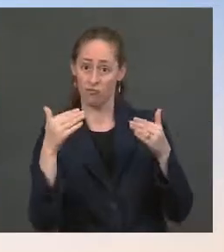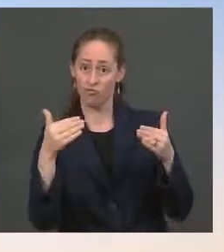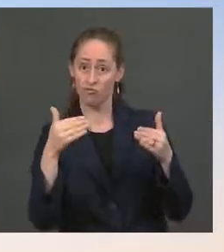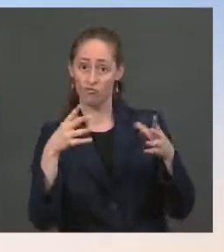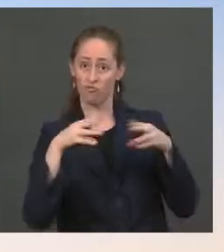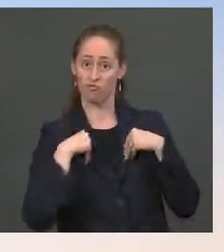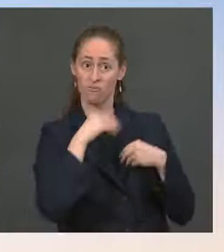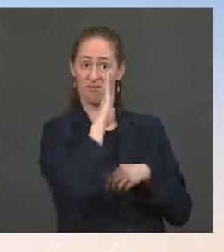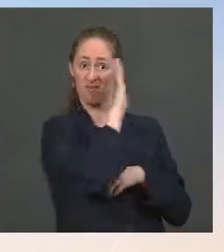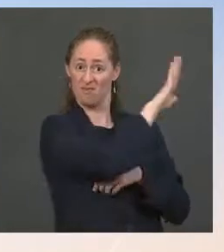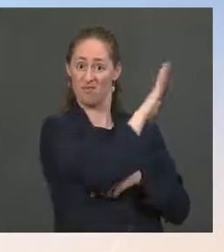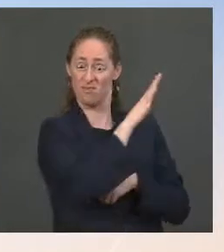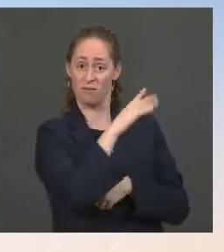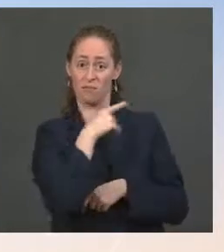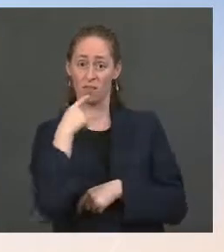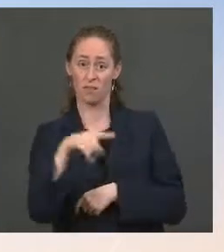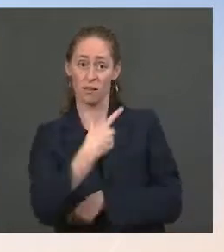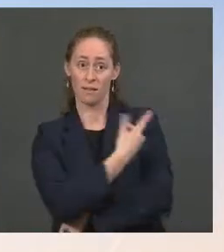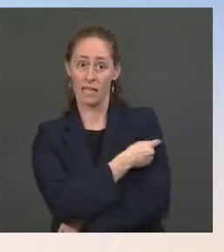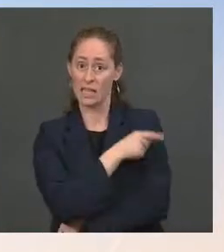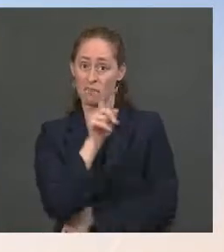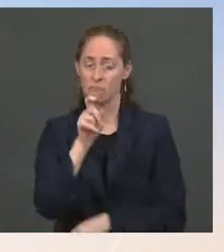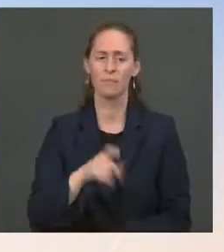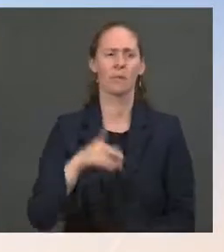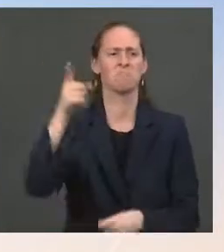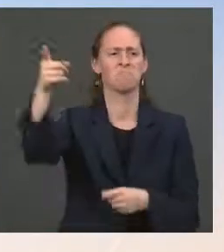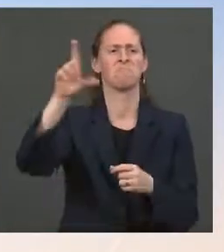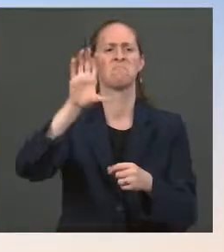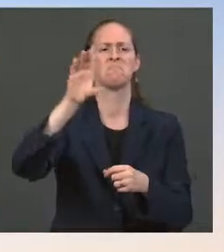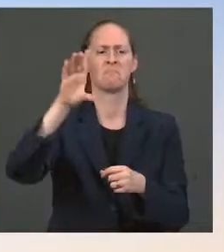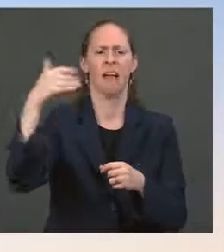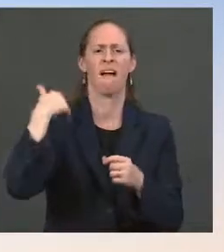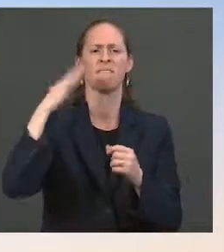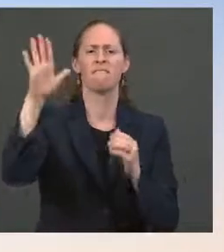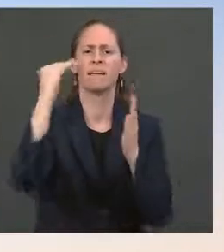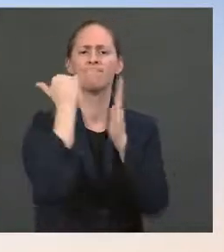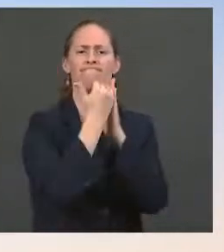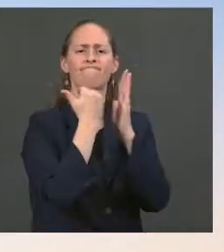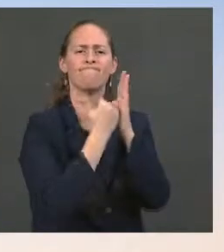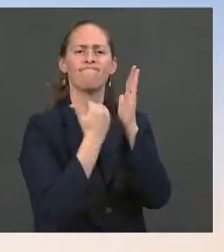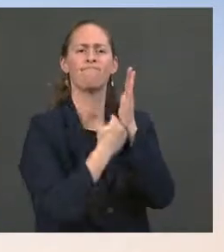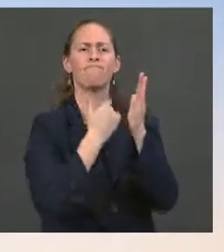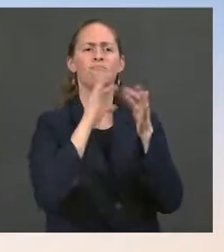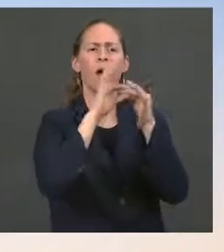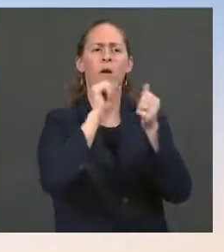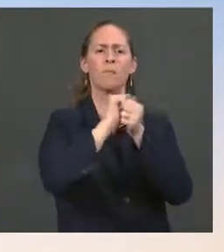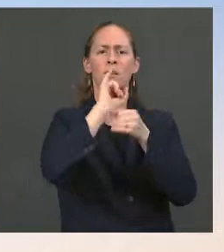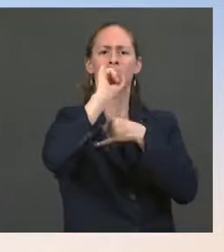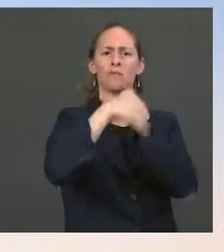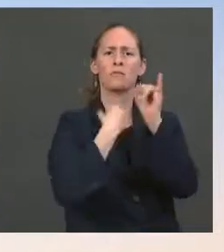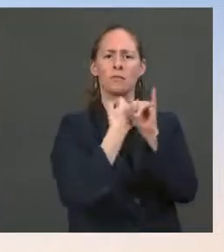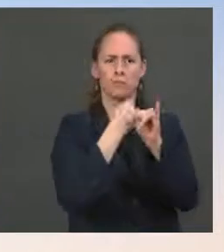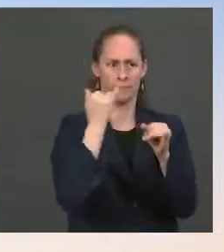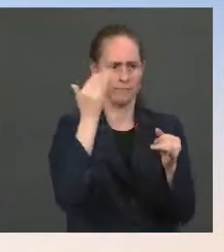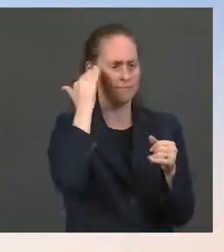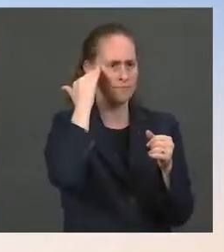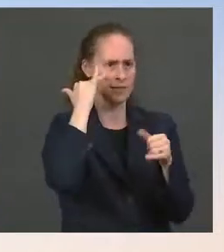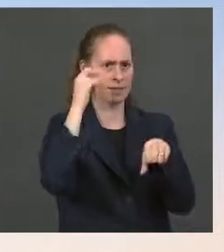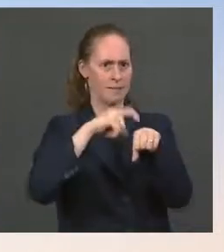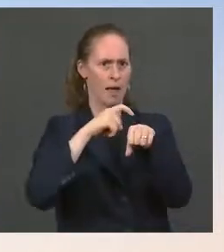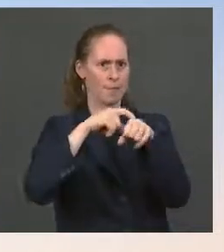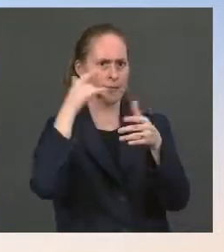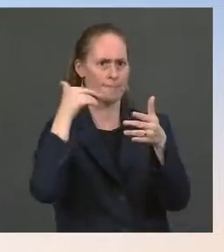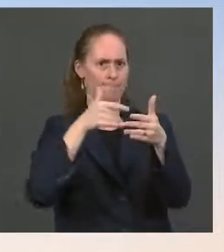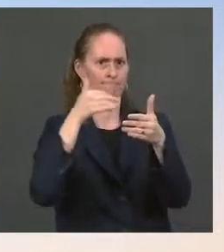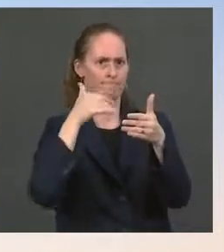you know, we're going to have an update on our international travel guidelines as we get closer to November. Early November remains the timeline that we're focused